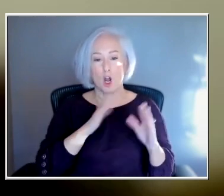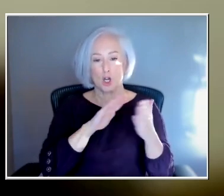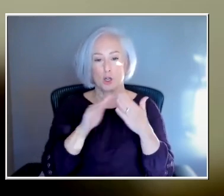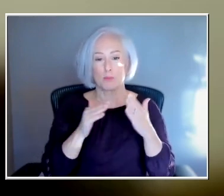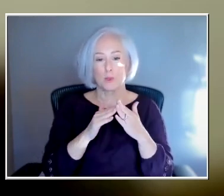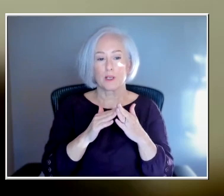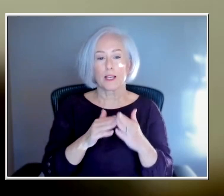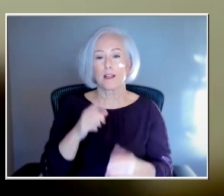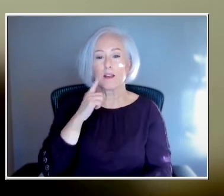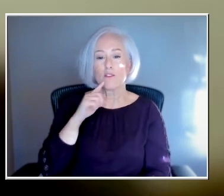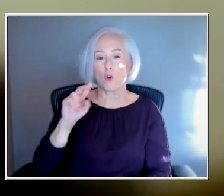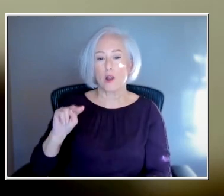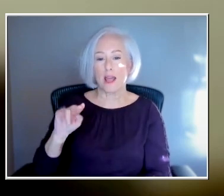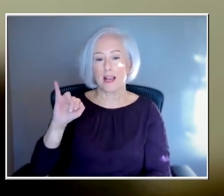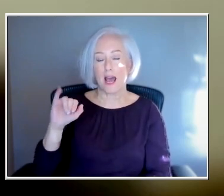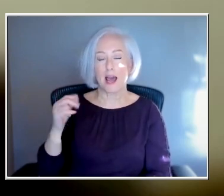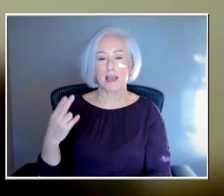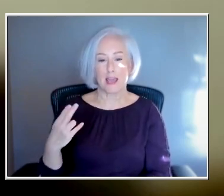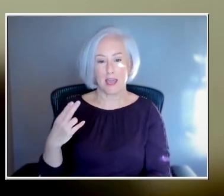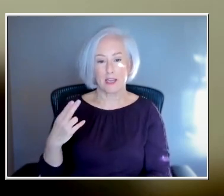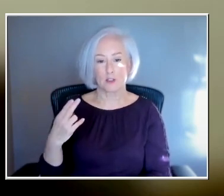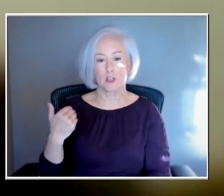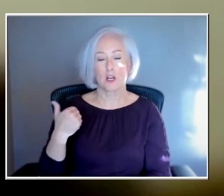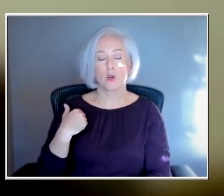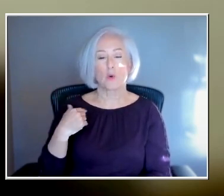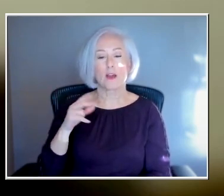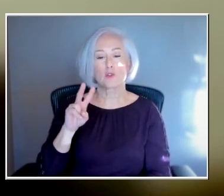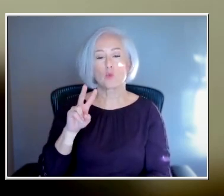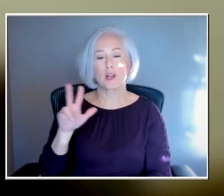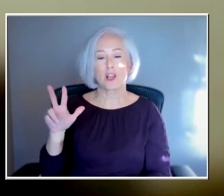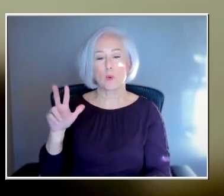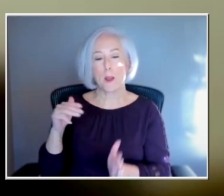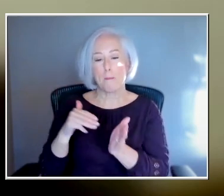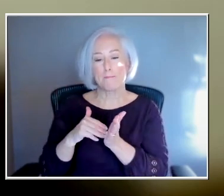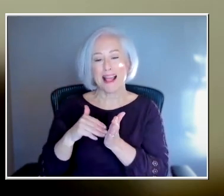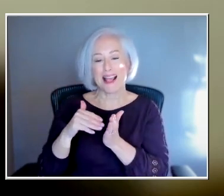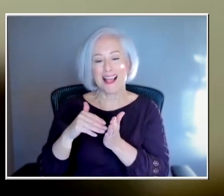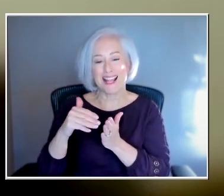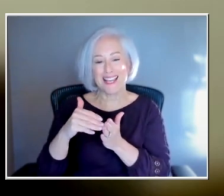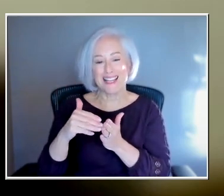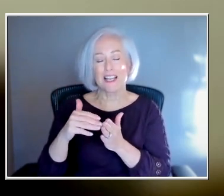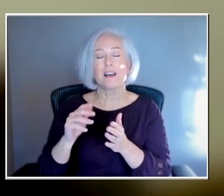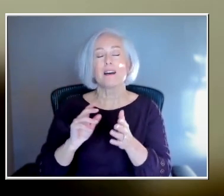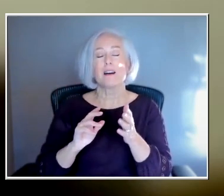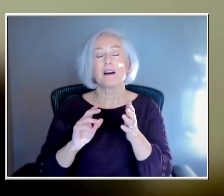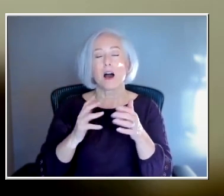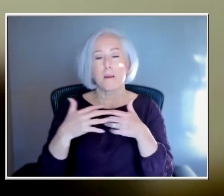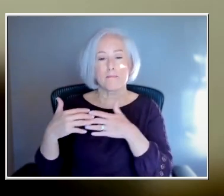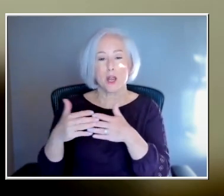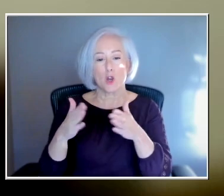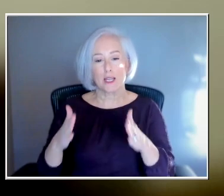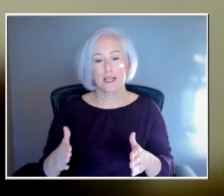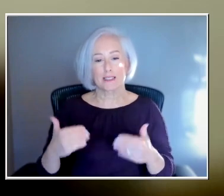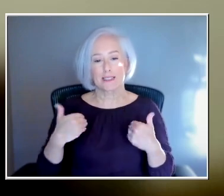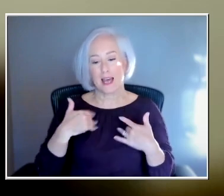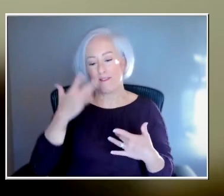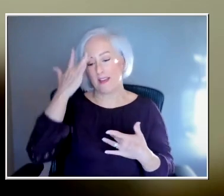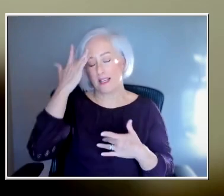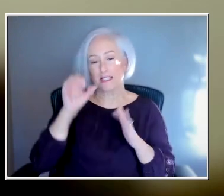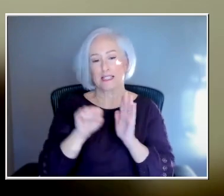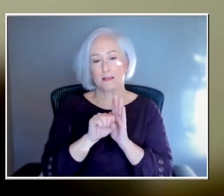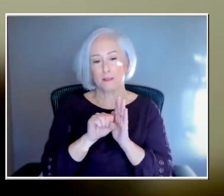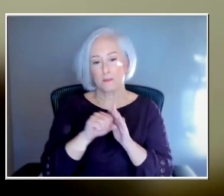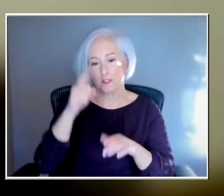as many as 23 million Americans that may have symptoms of long COVID. Now, the problem is it is a